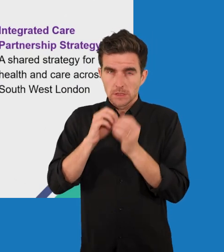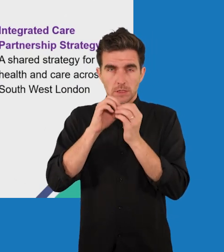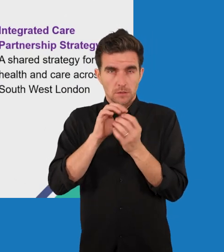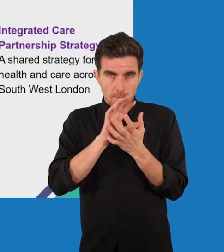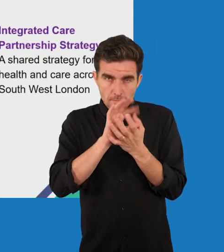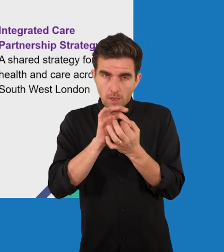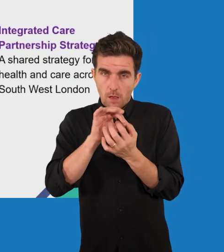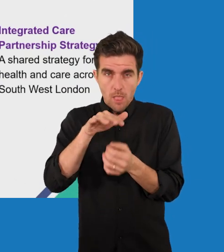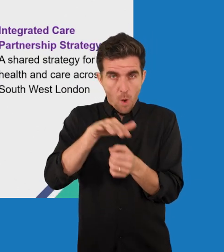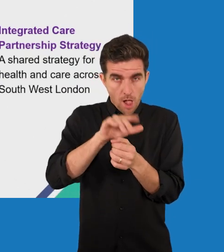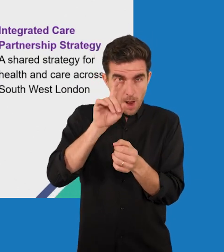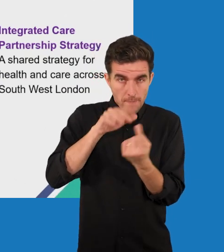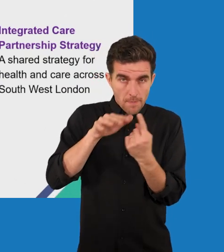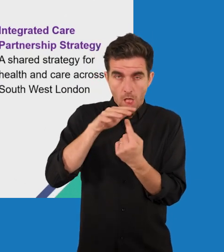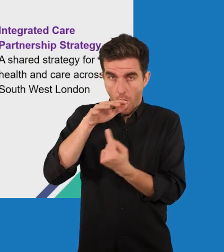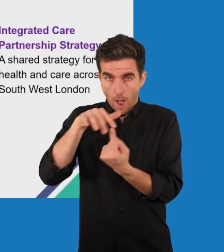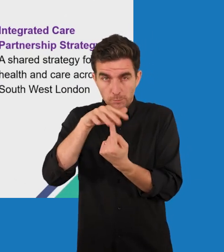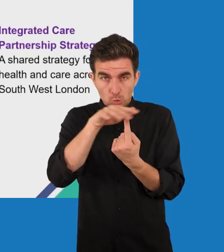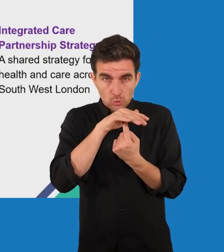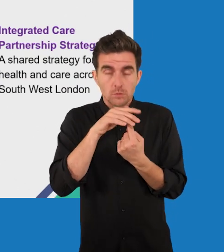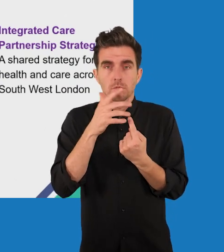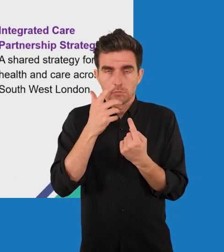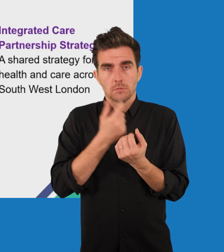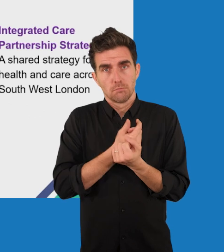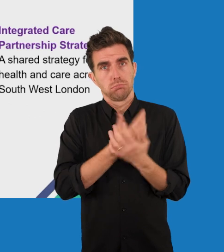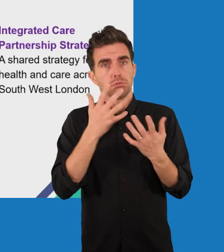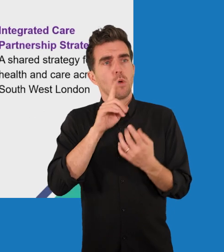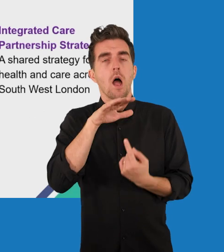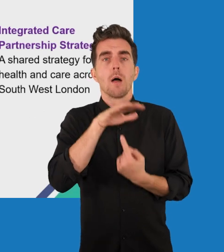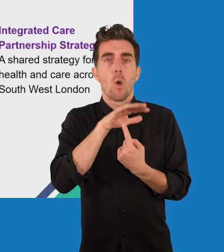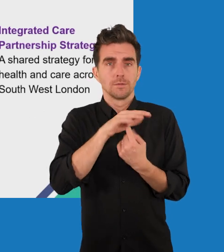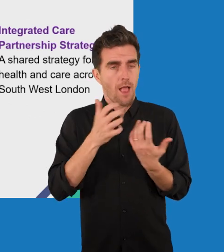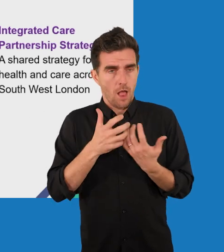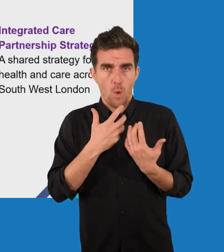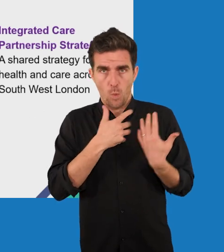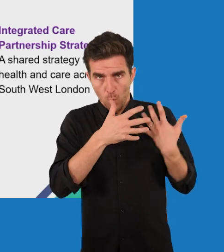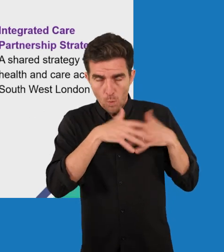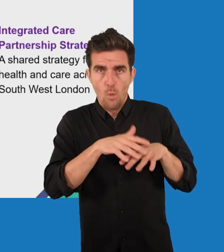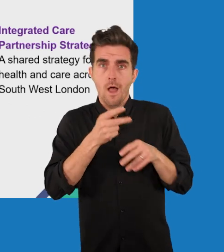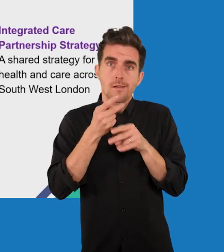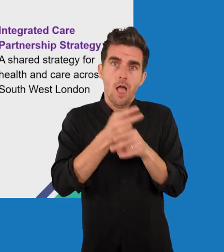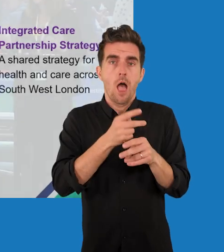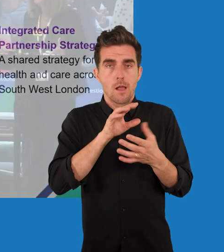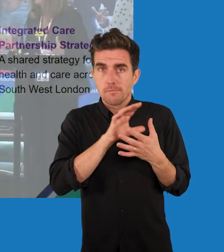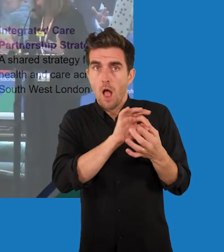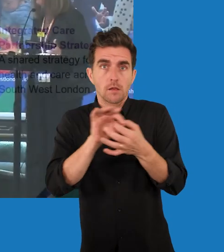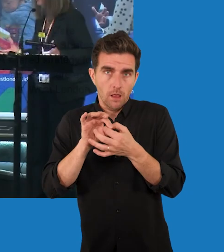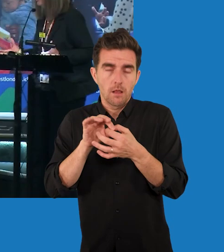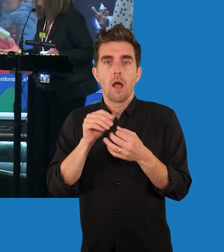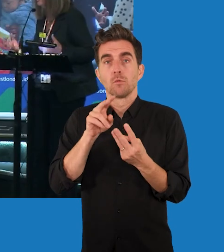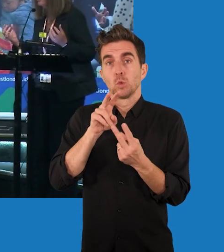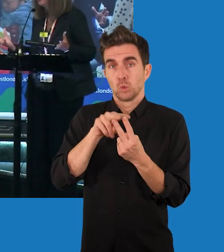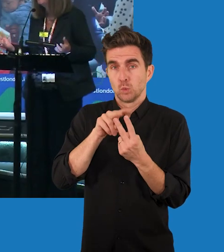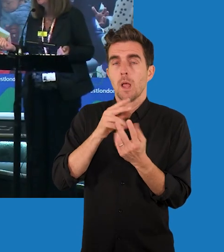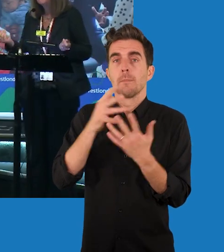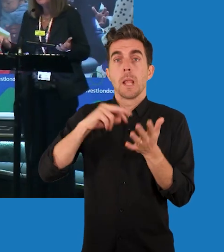in partnership with local people and our communities. And we also have a number of priorities for our integrated care